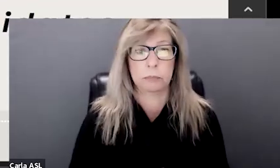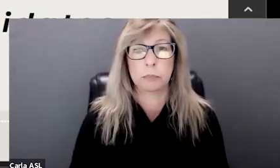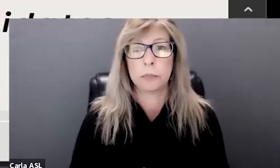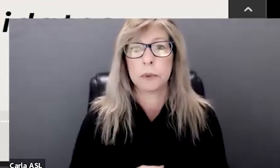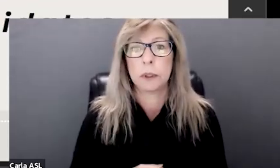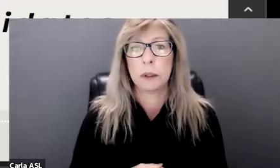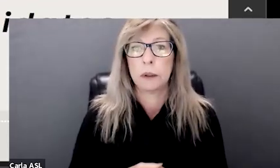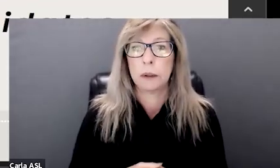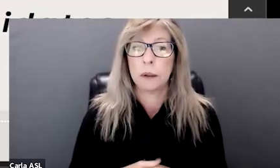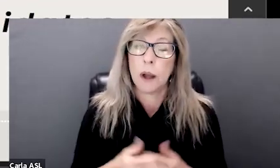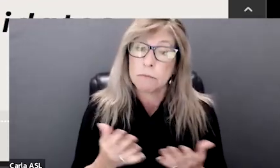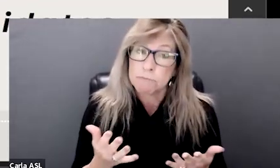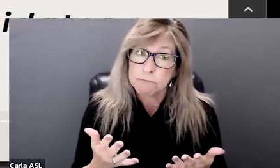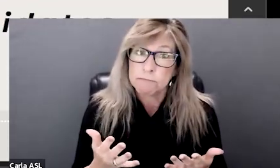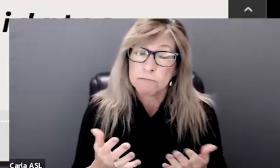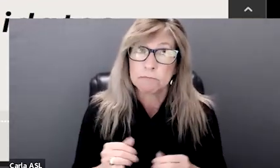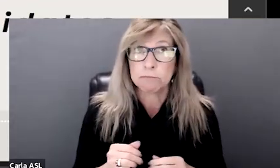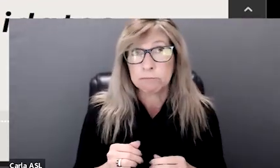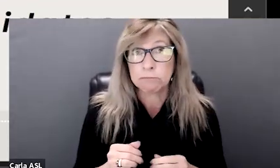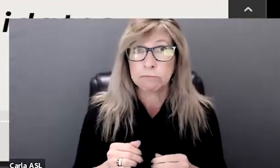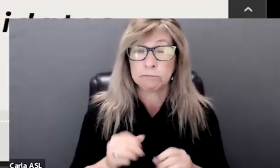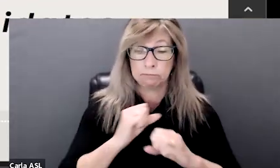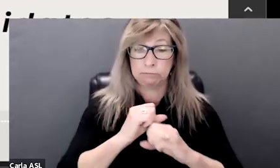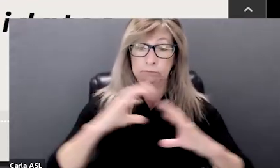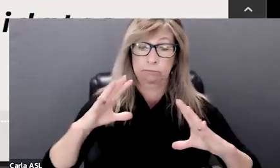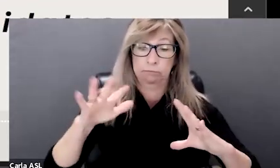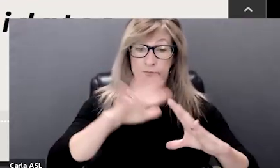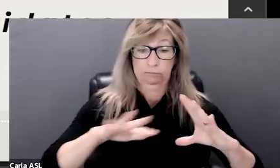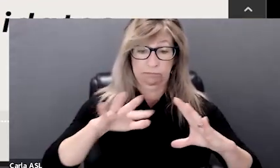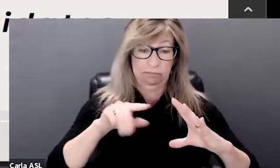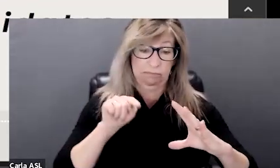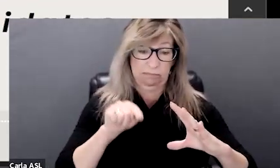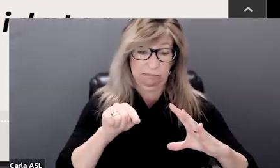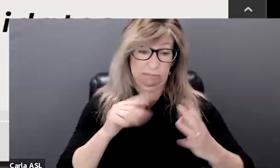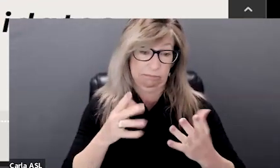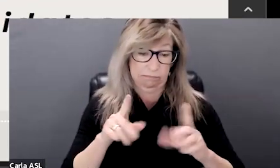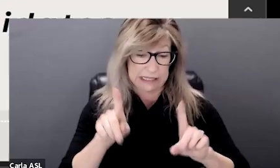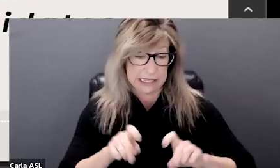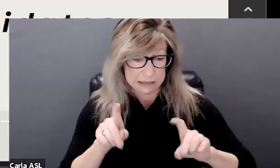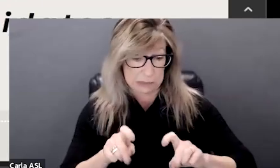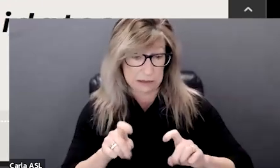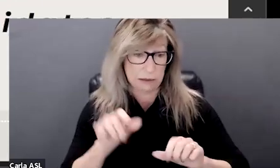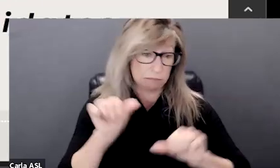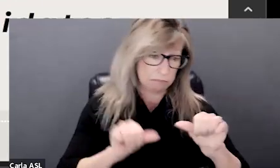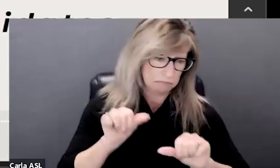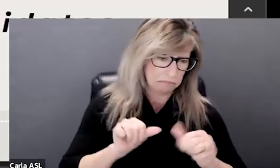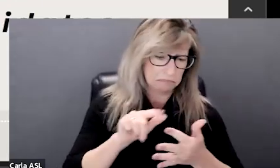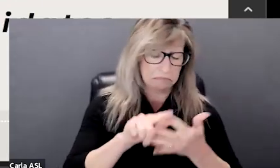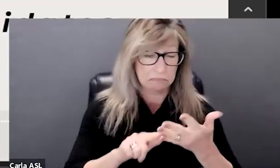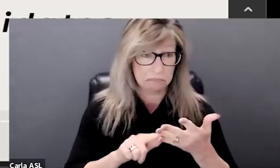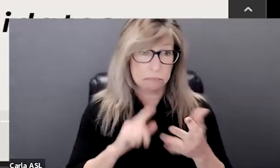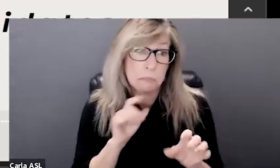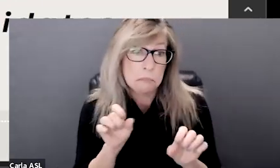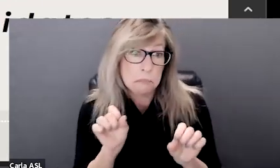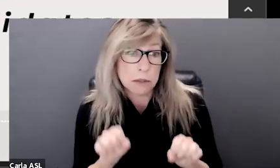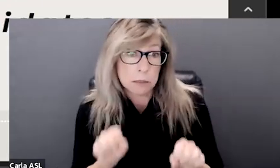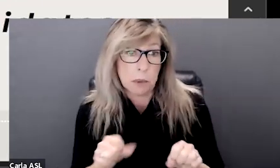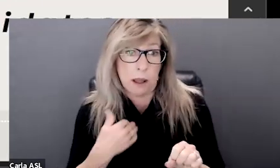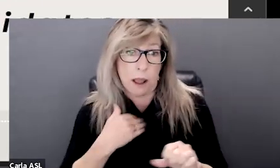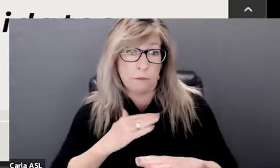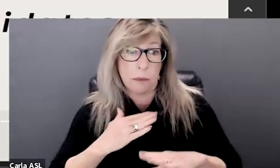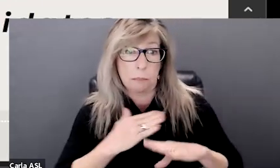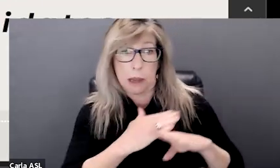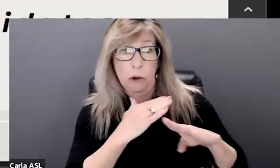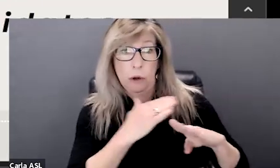have unwittingly created barriers for candidates with certain disabilities. In the chat, what